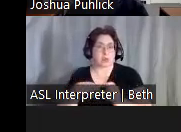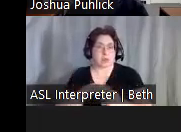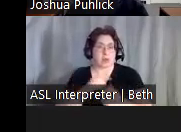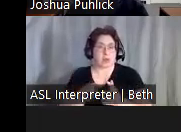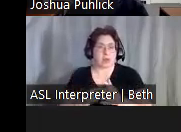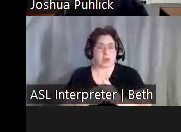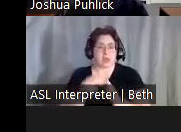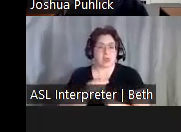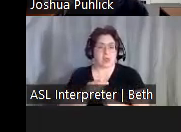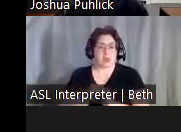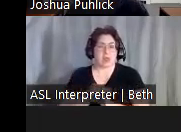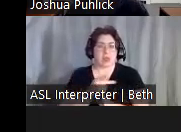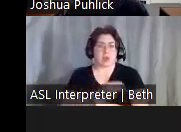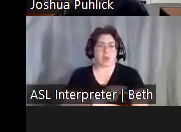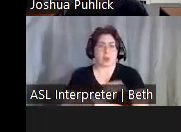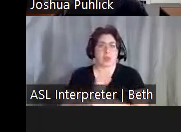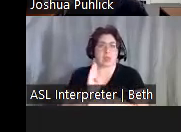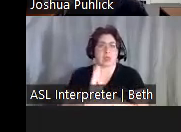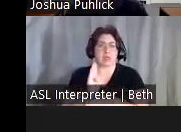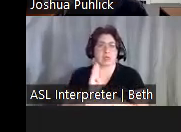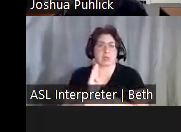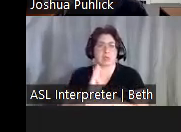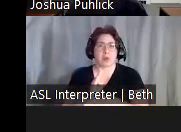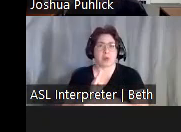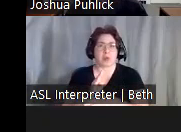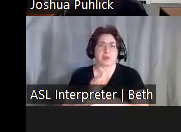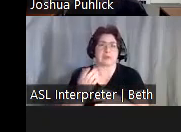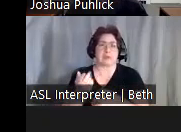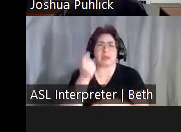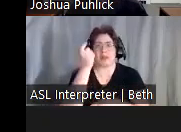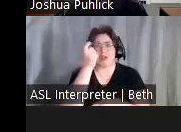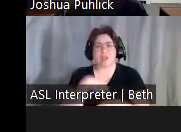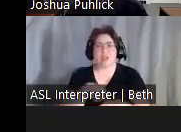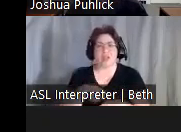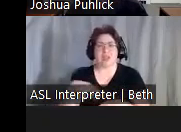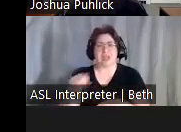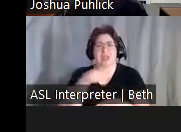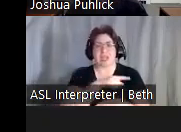pre-commercial thinning of dense patches of pine